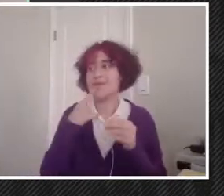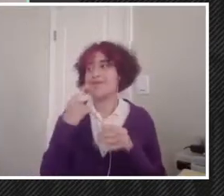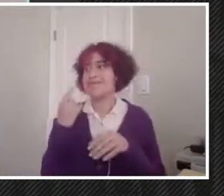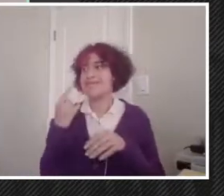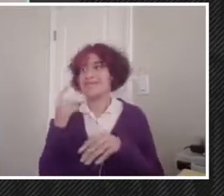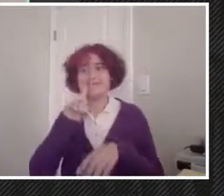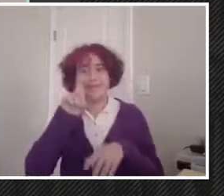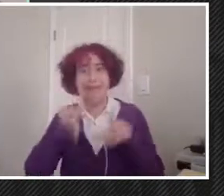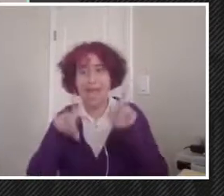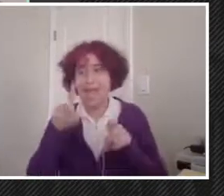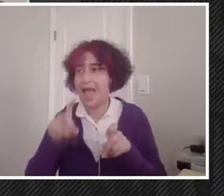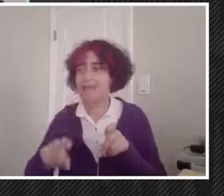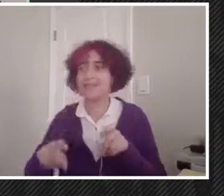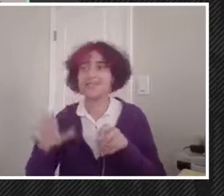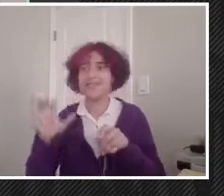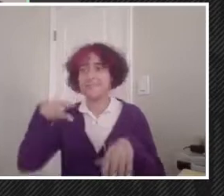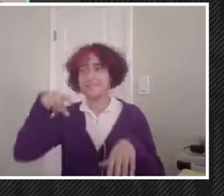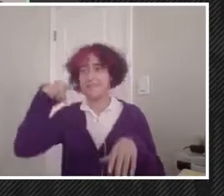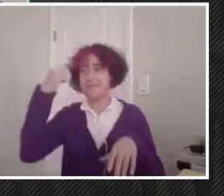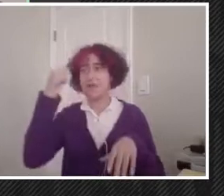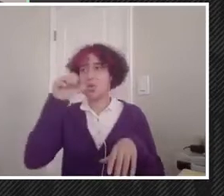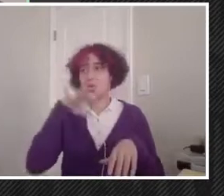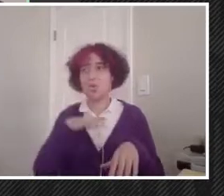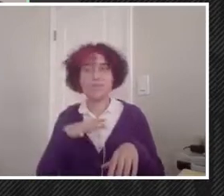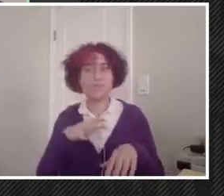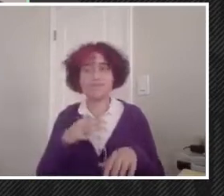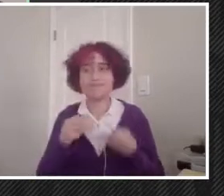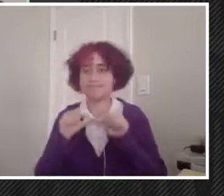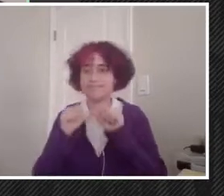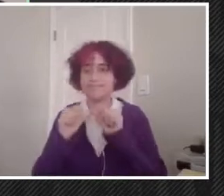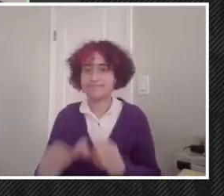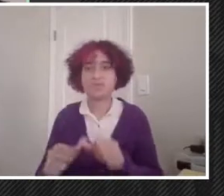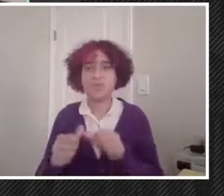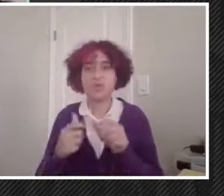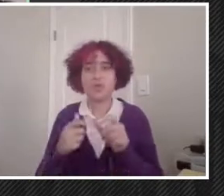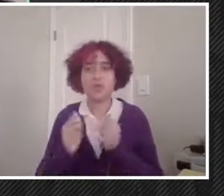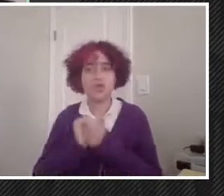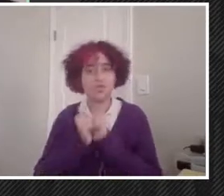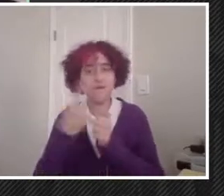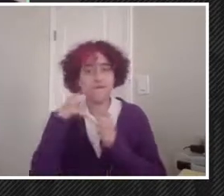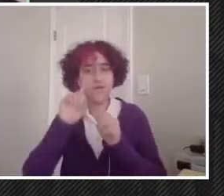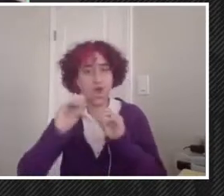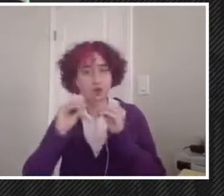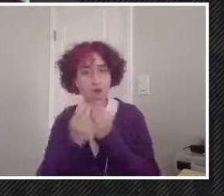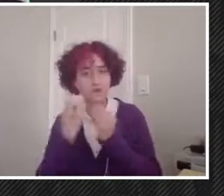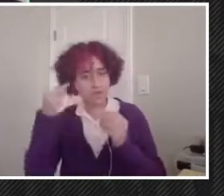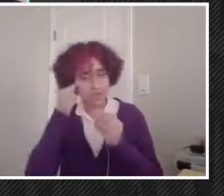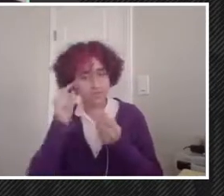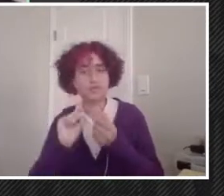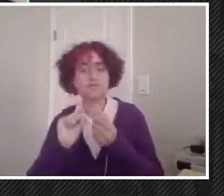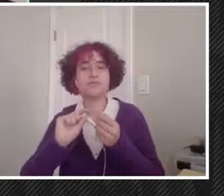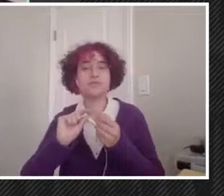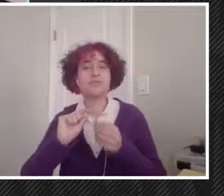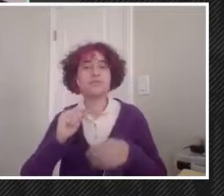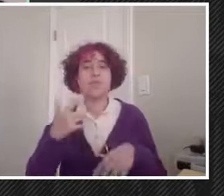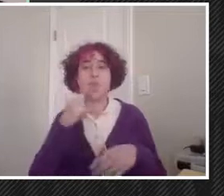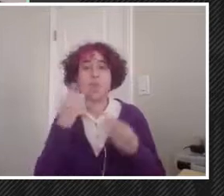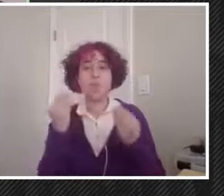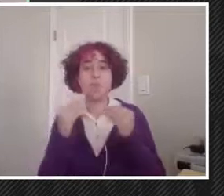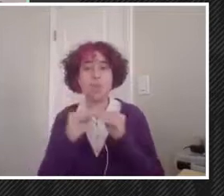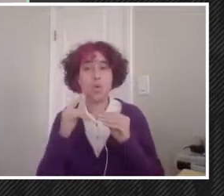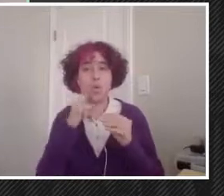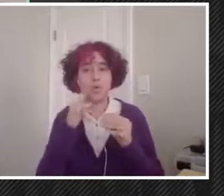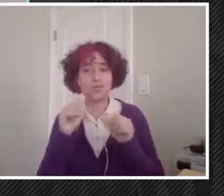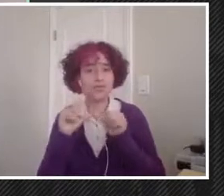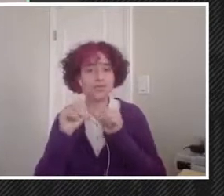Black women, run for office, the closer we are to dealing with the gender inequality issues. Right, so the